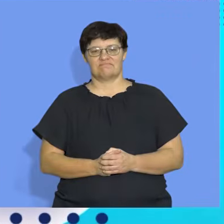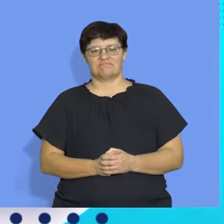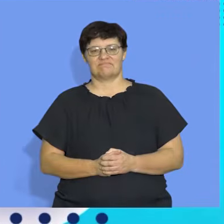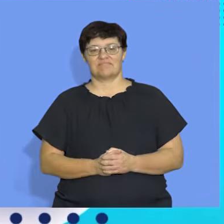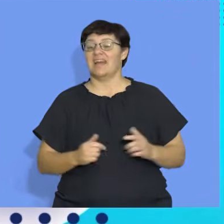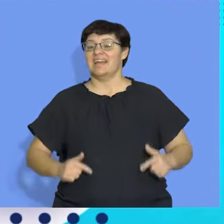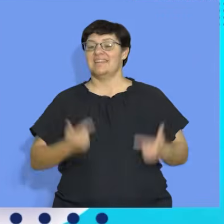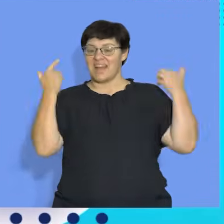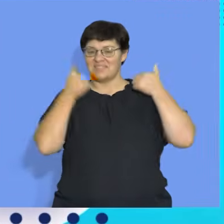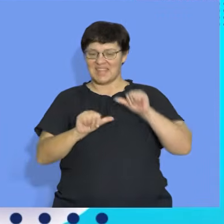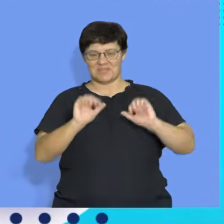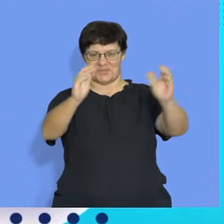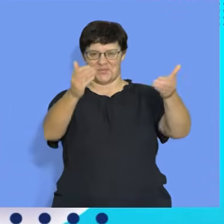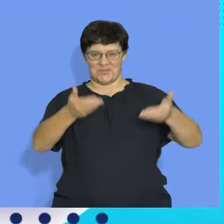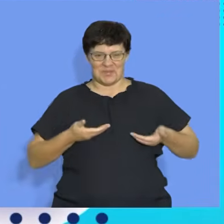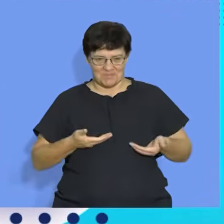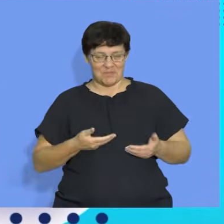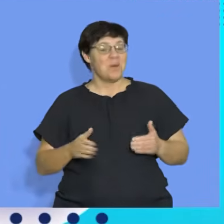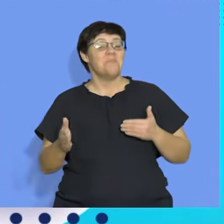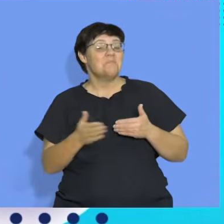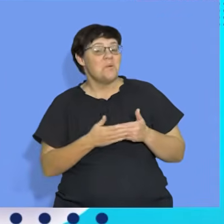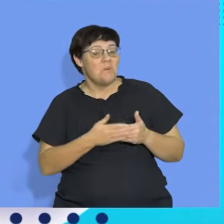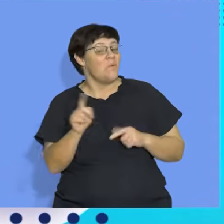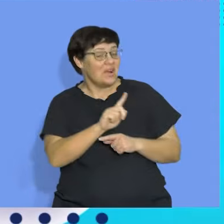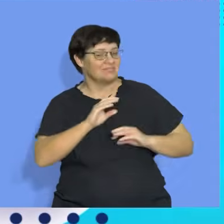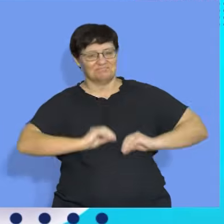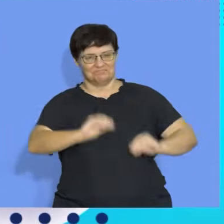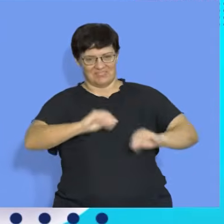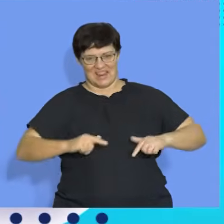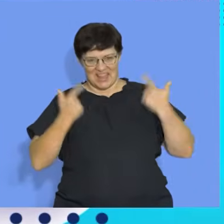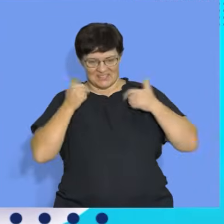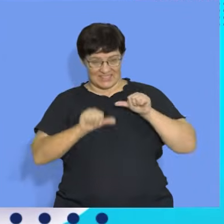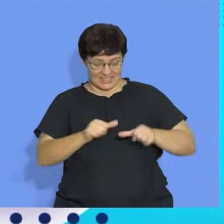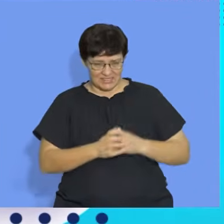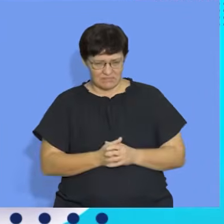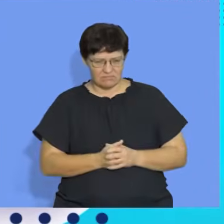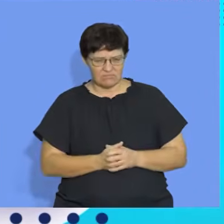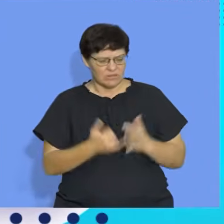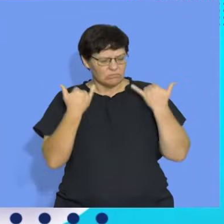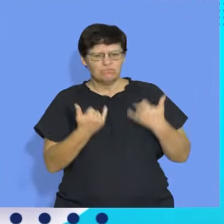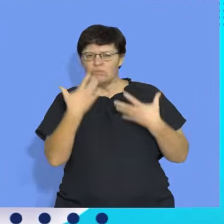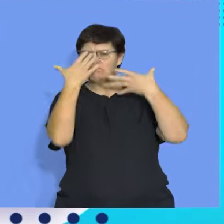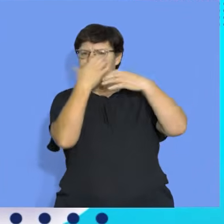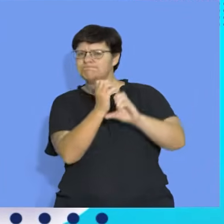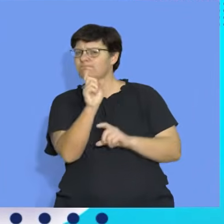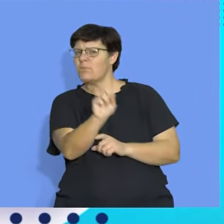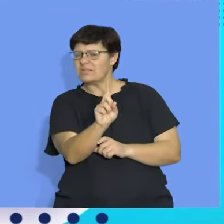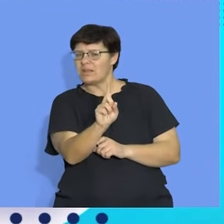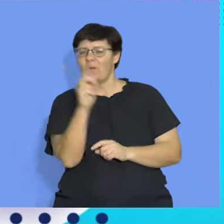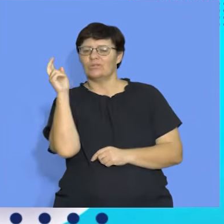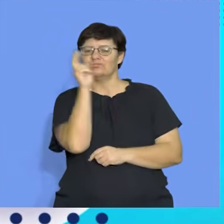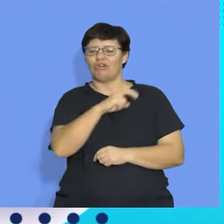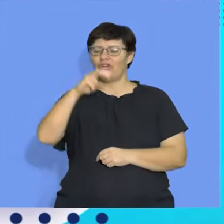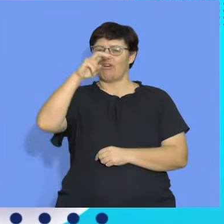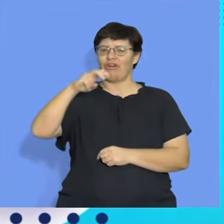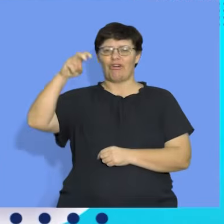Welcome, Life Sciences, to another exciting life science lesson. Today, we're almost completing our journey